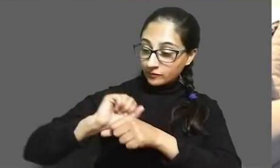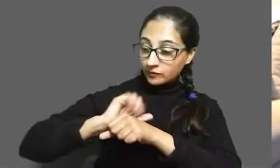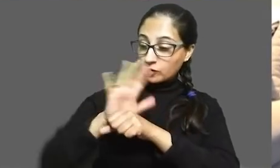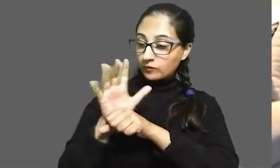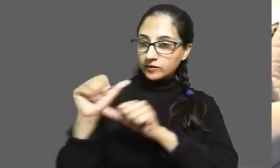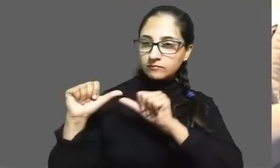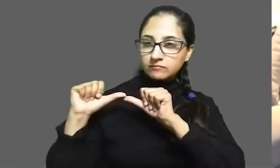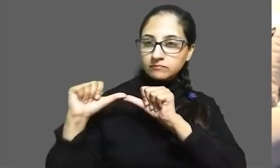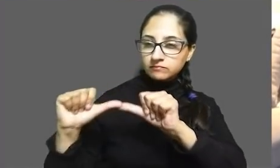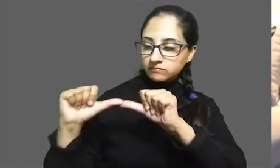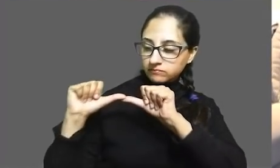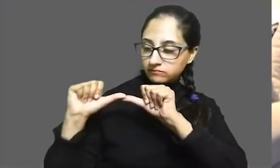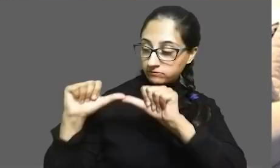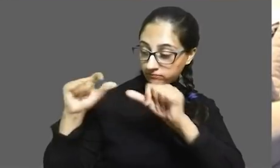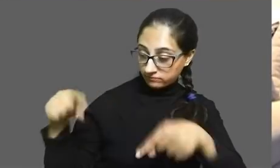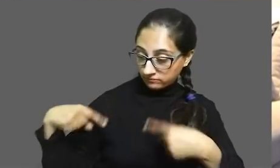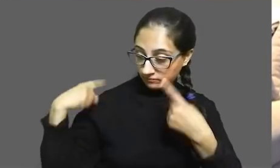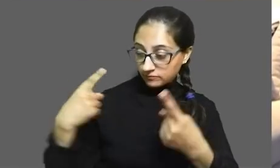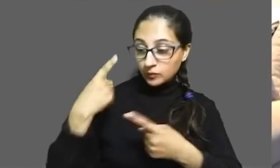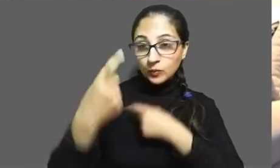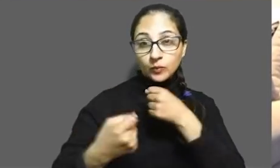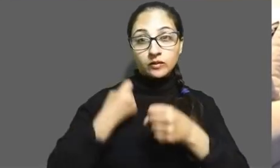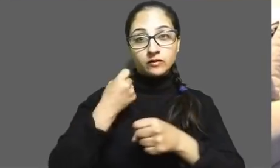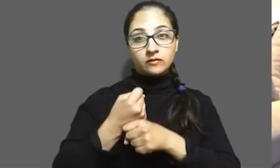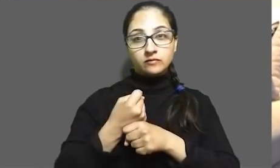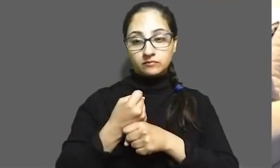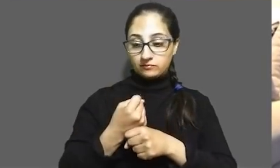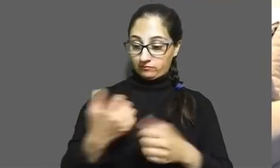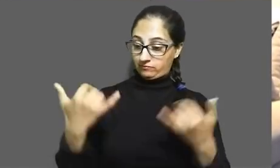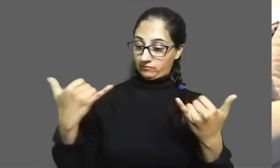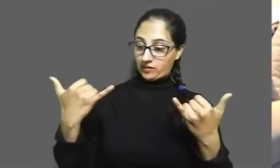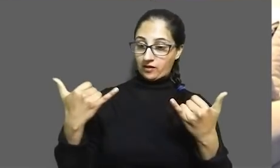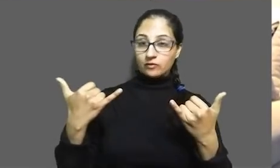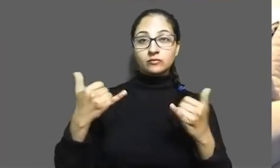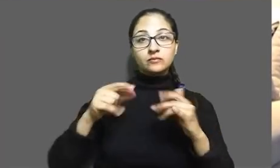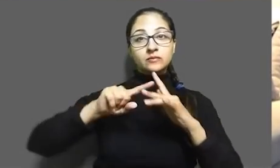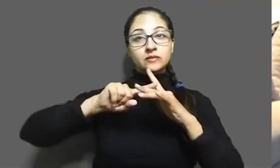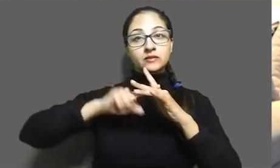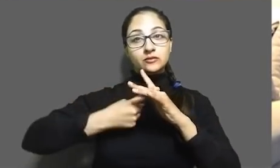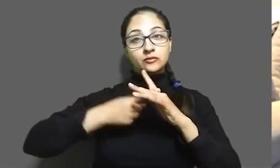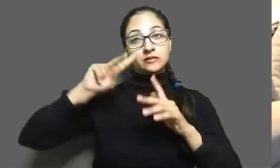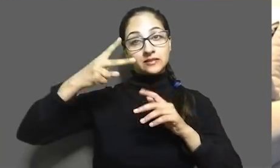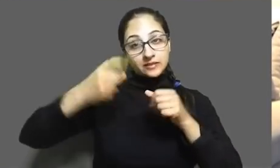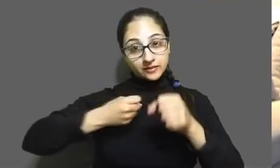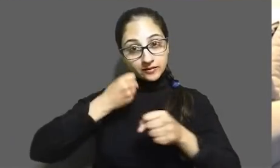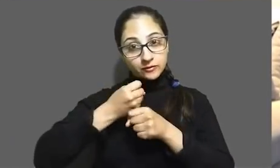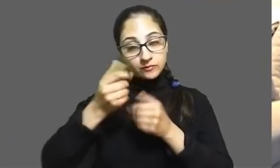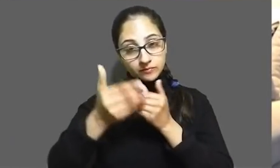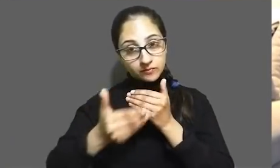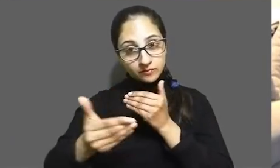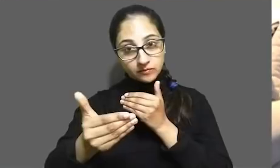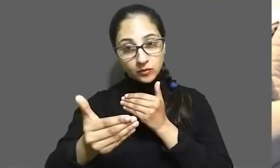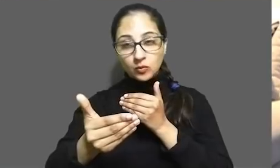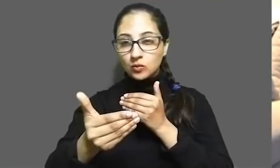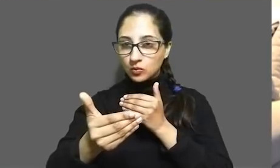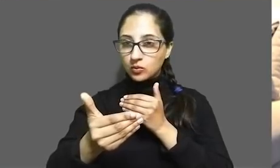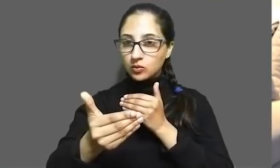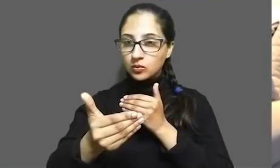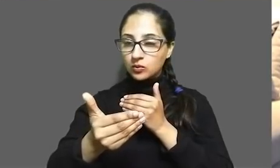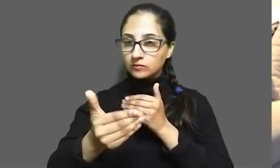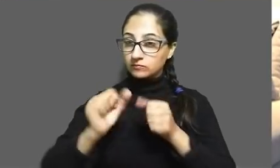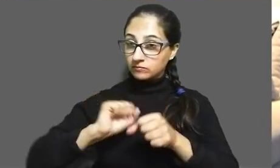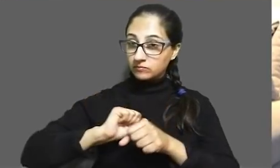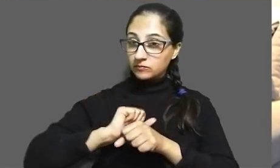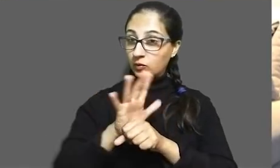year of the pandemic. For over a year, we have had to grapple with the